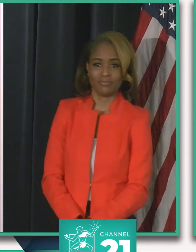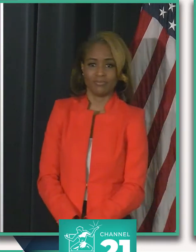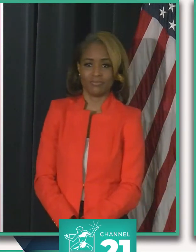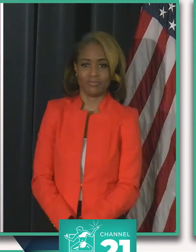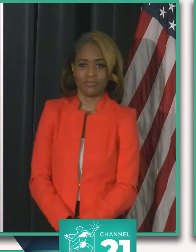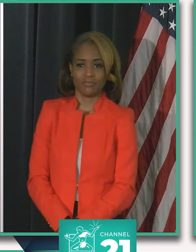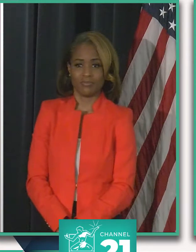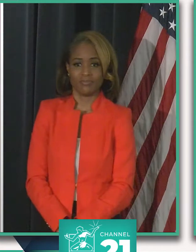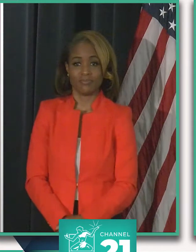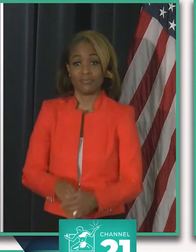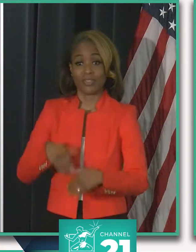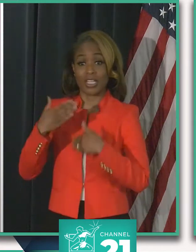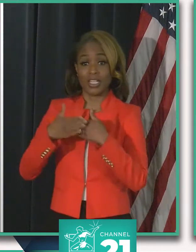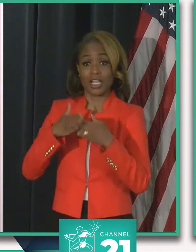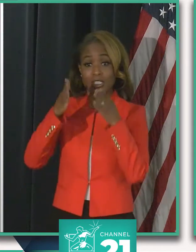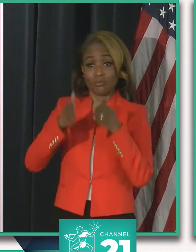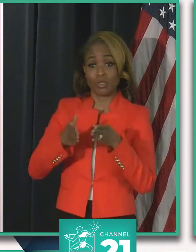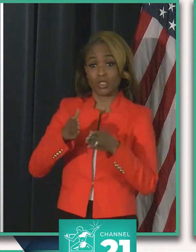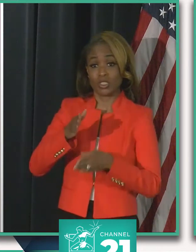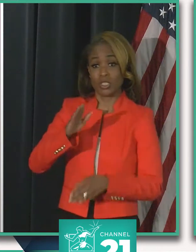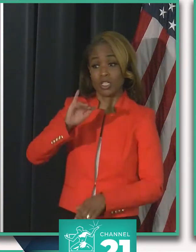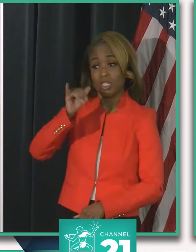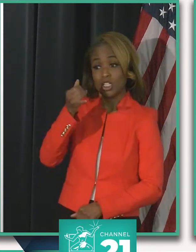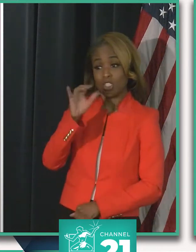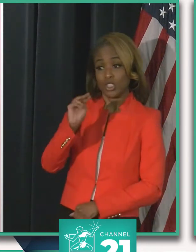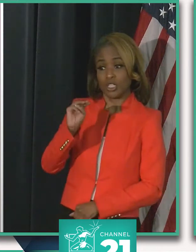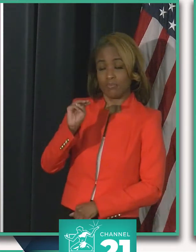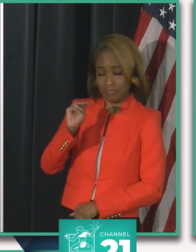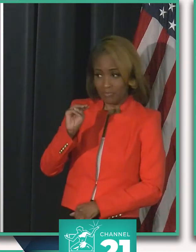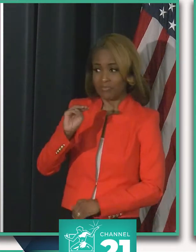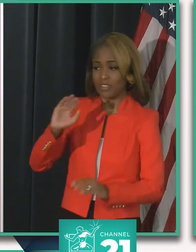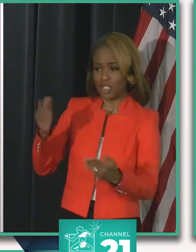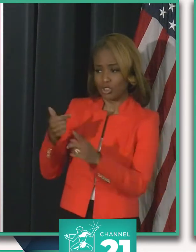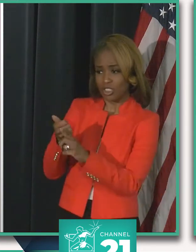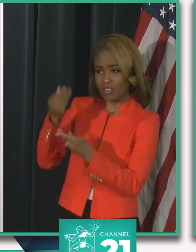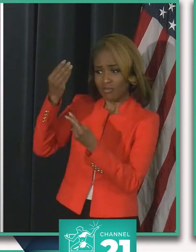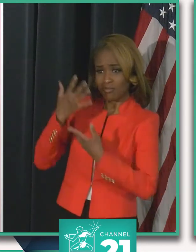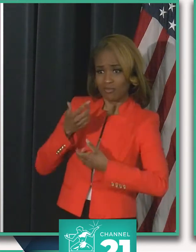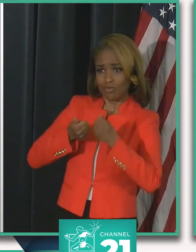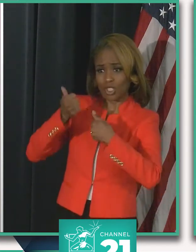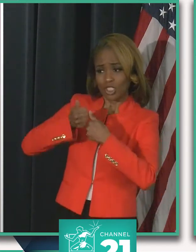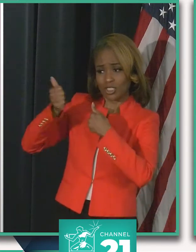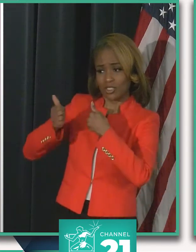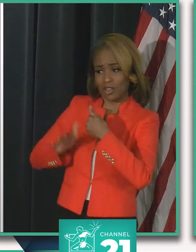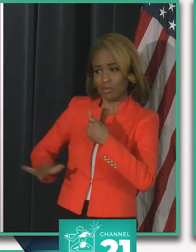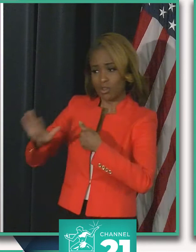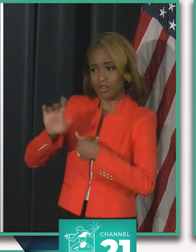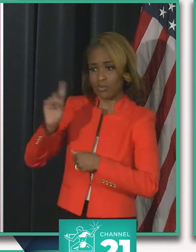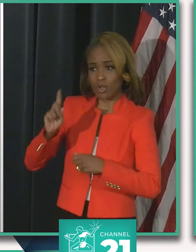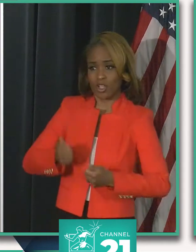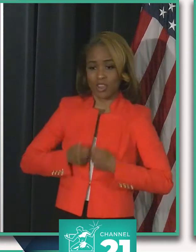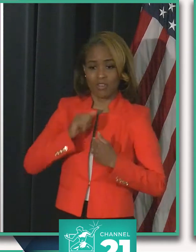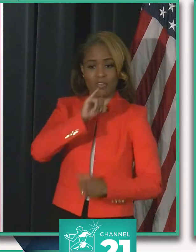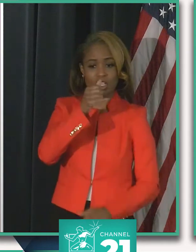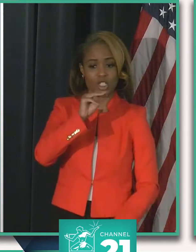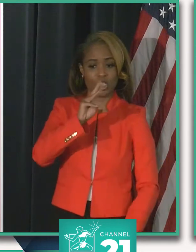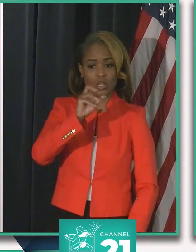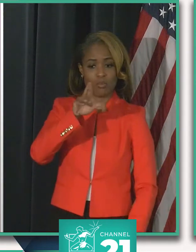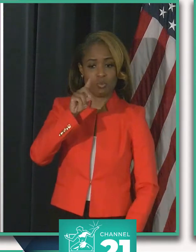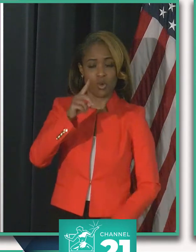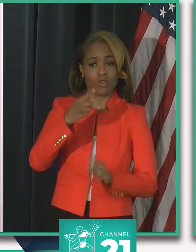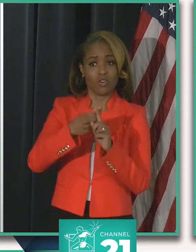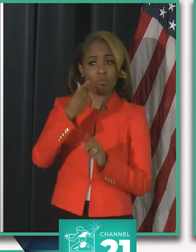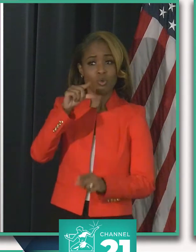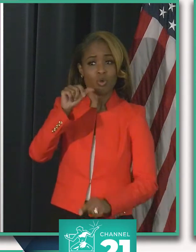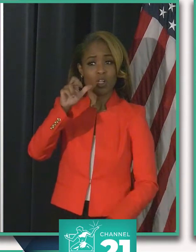Next is Jim. Hey, Jim, introduce yourself and let us know what neighborhood you live in. Jim Ward from Green Acres, the